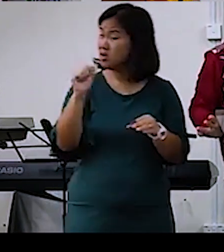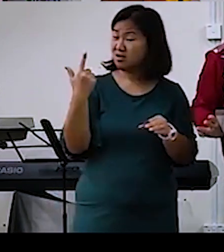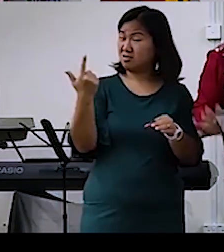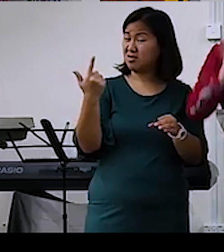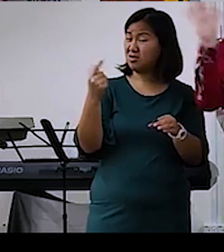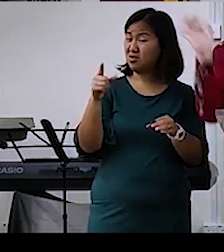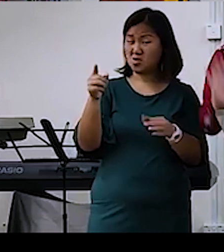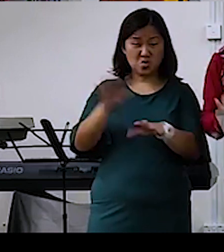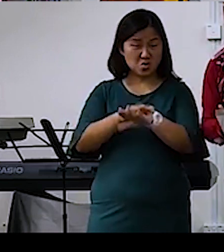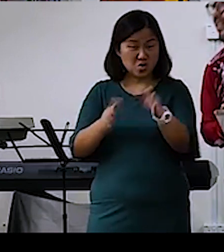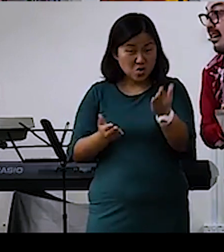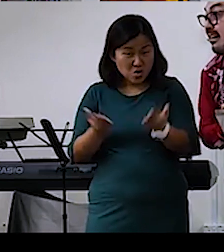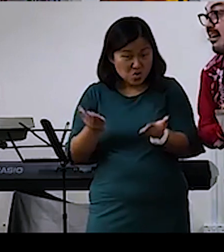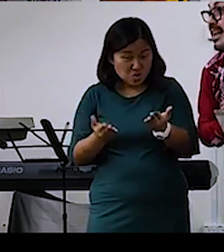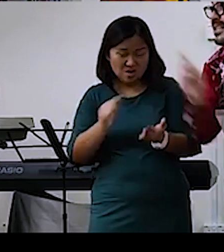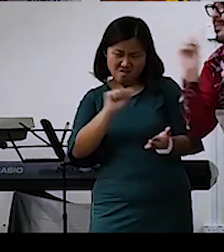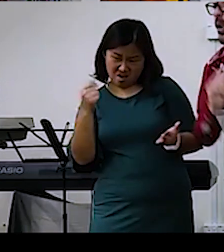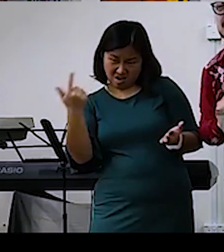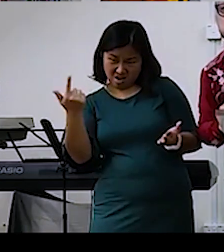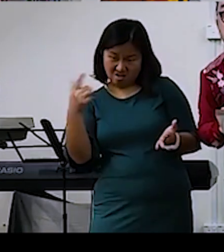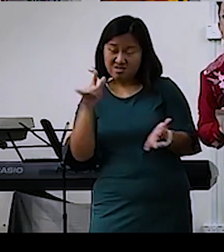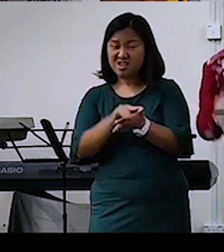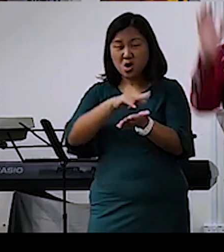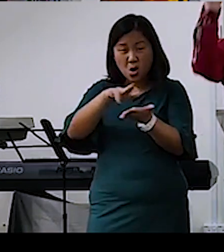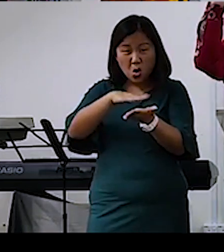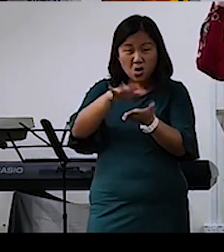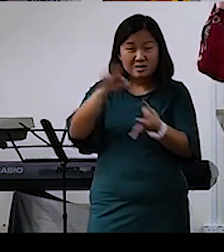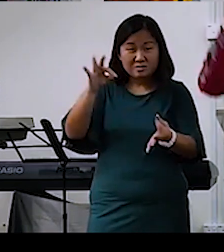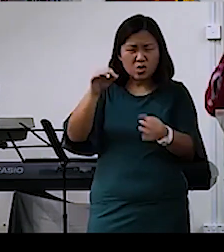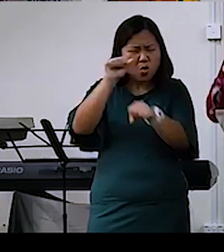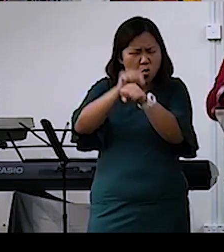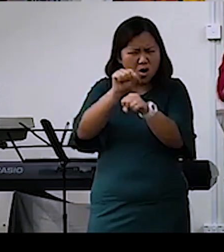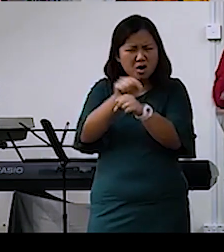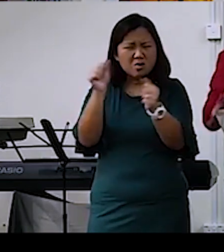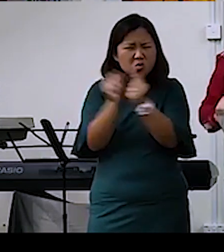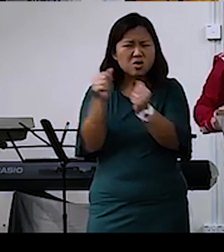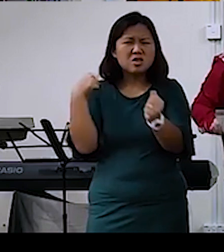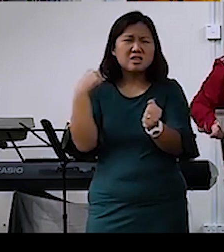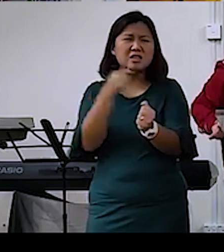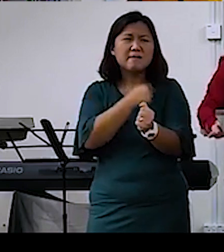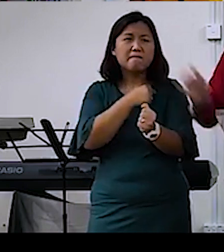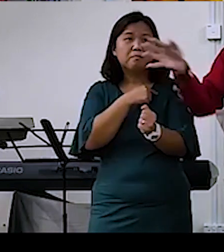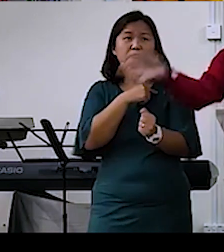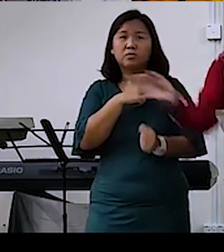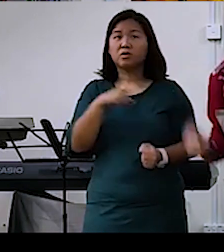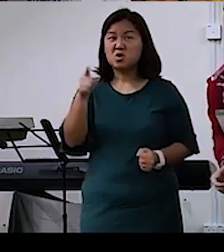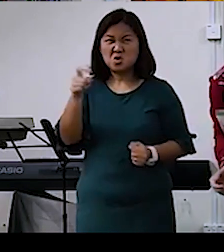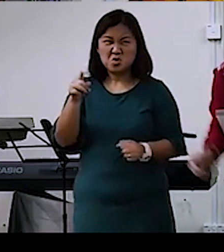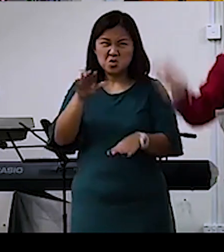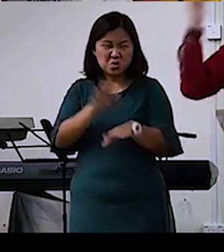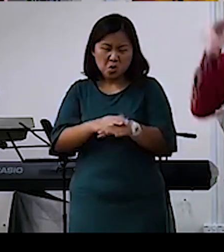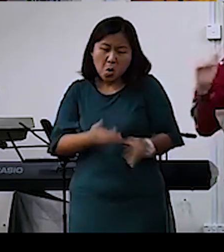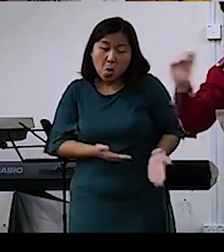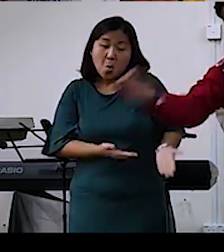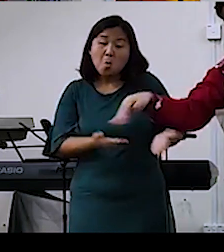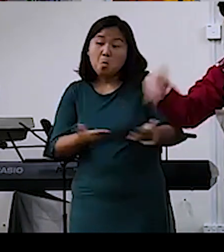alone. You have the best ministry partner. His name is Holy Spirit. Who can say amen? You don't handle your marriage alone. You don't raise up your child alone.